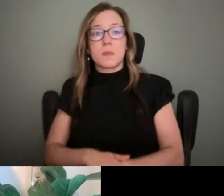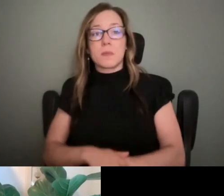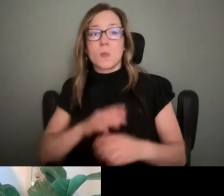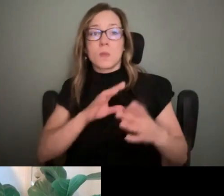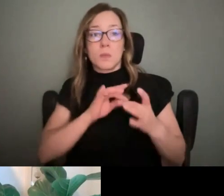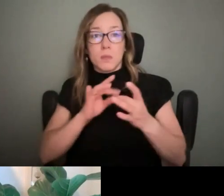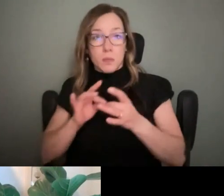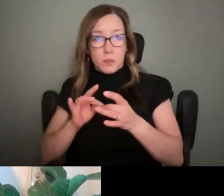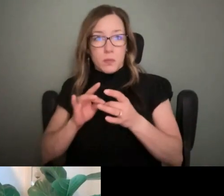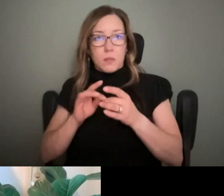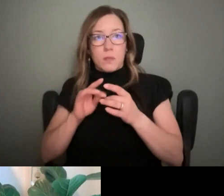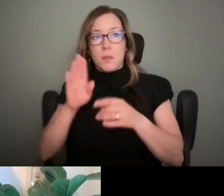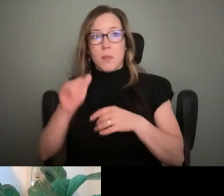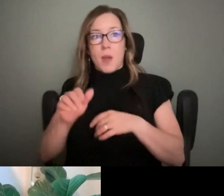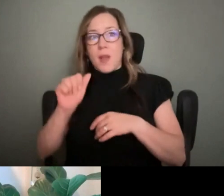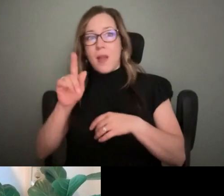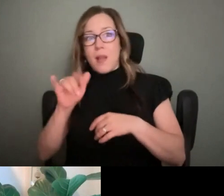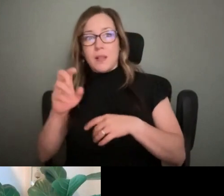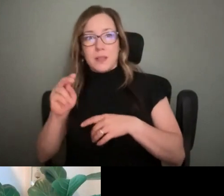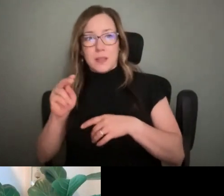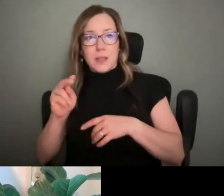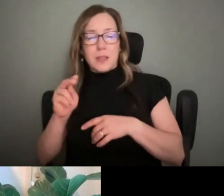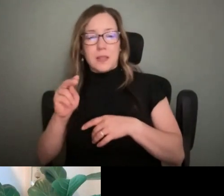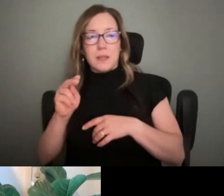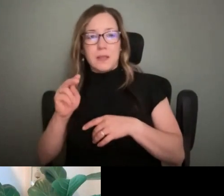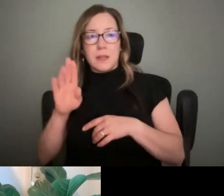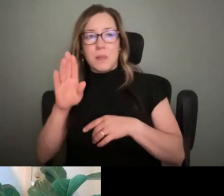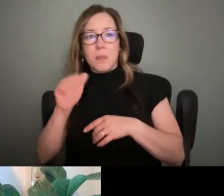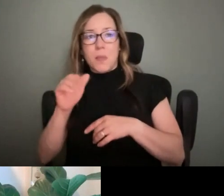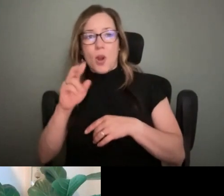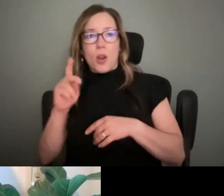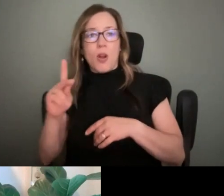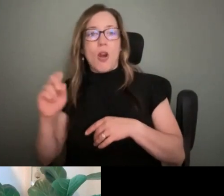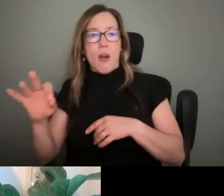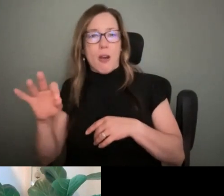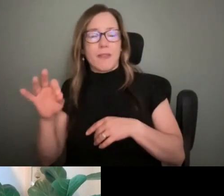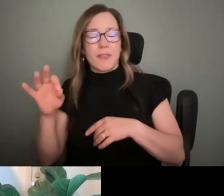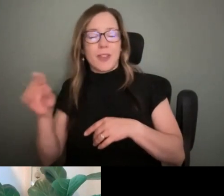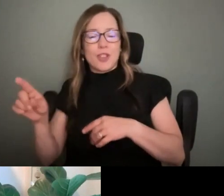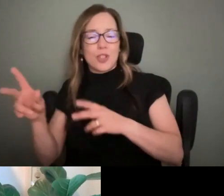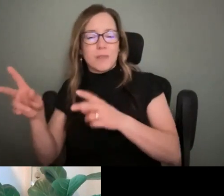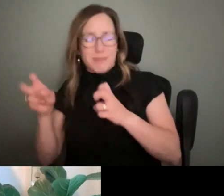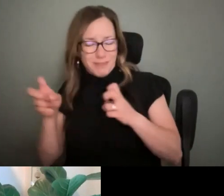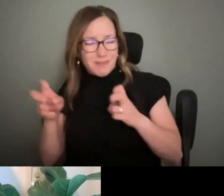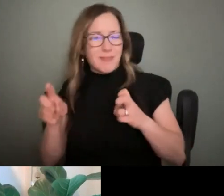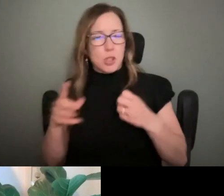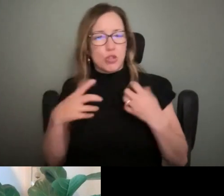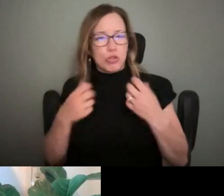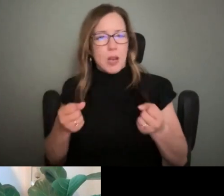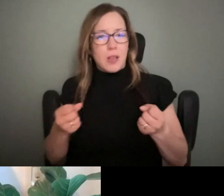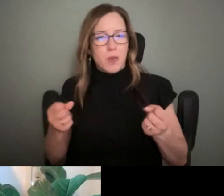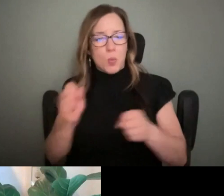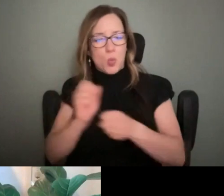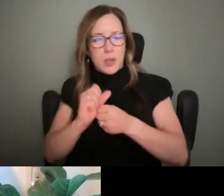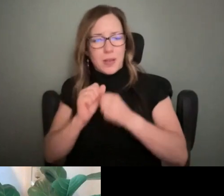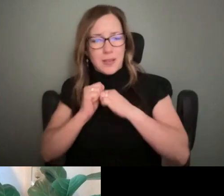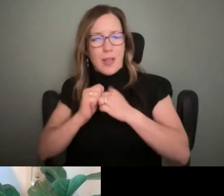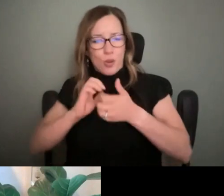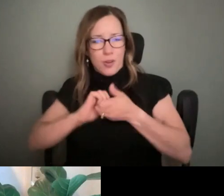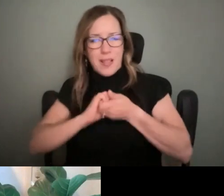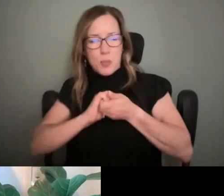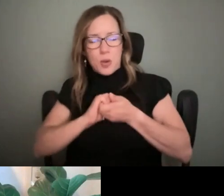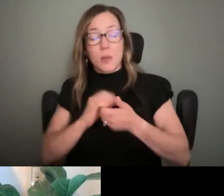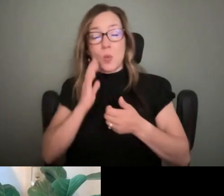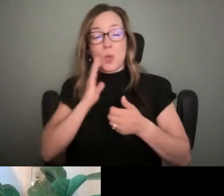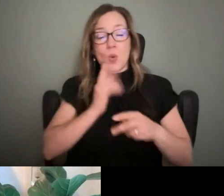Barkoff earlier that we get a lot of strength and opportunity from working together and collaborating. And we know that caregivers and